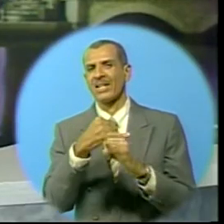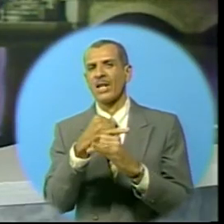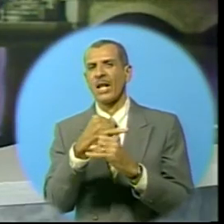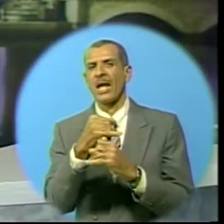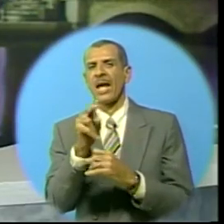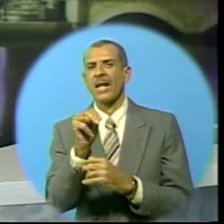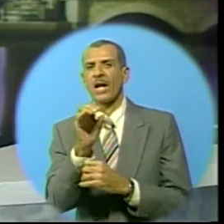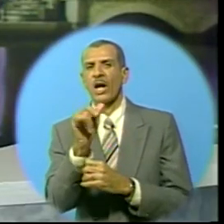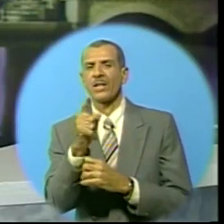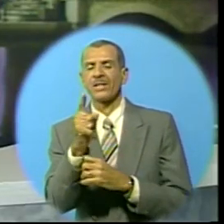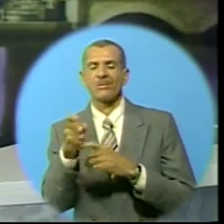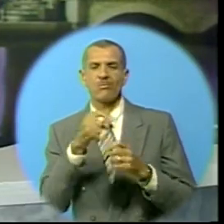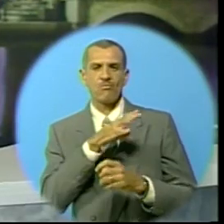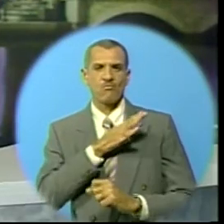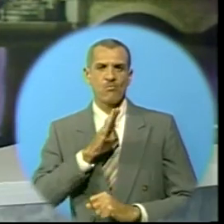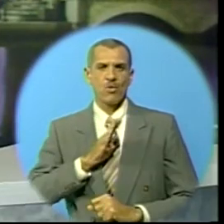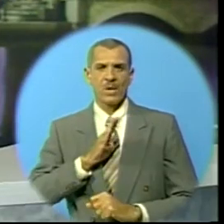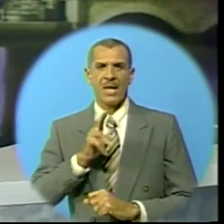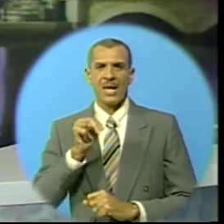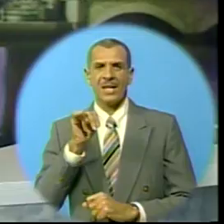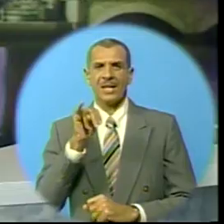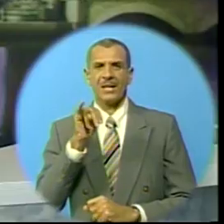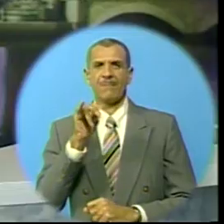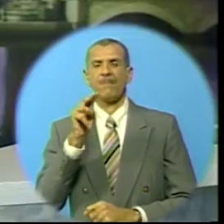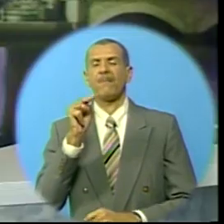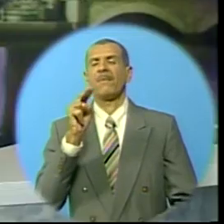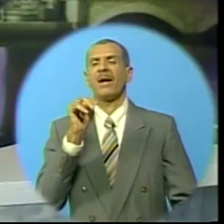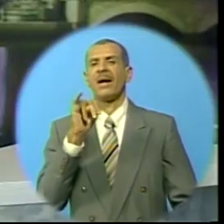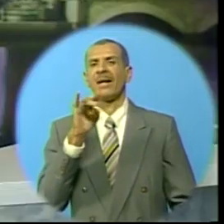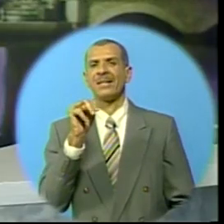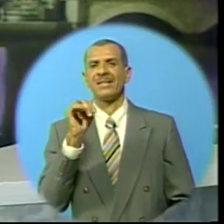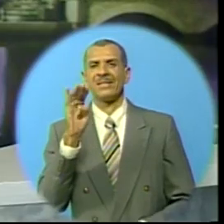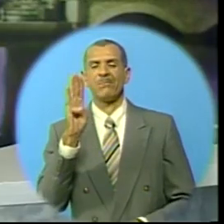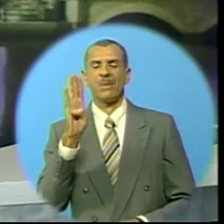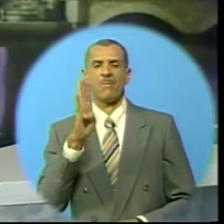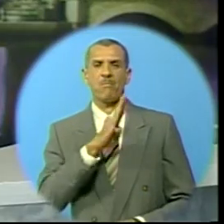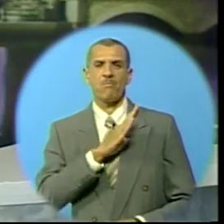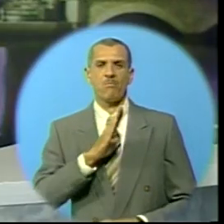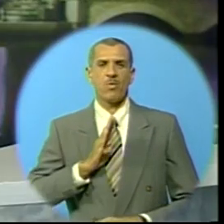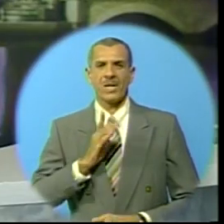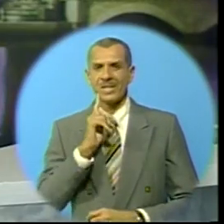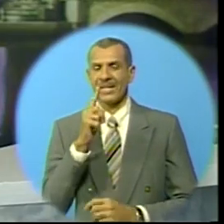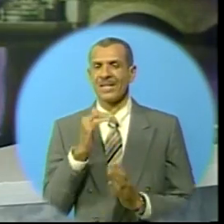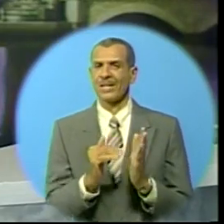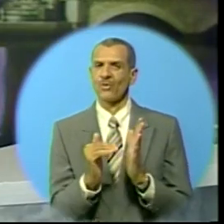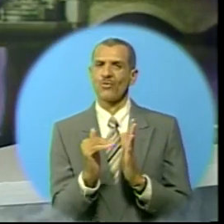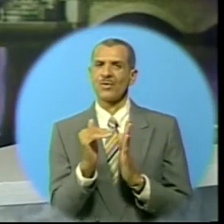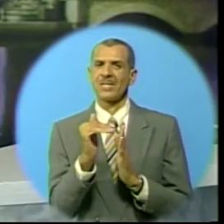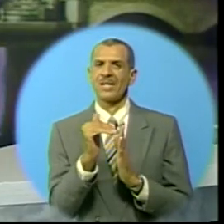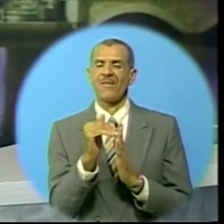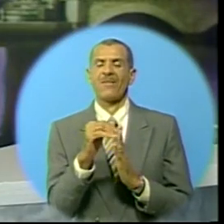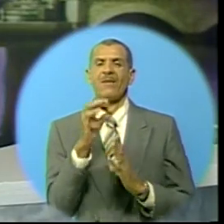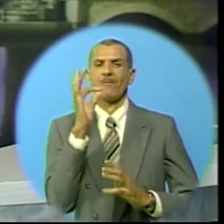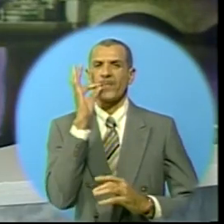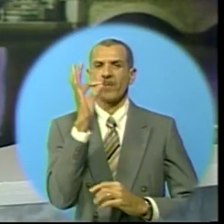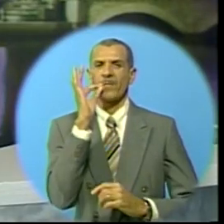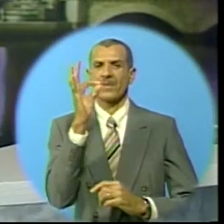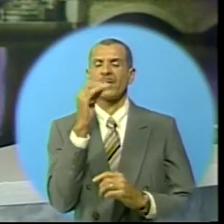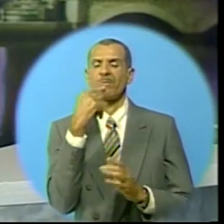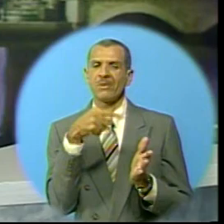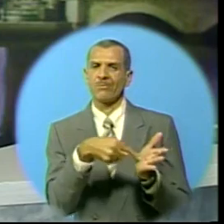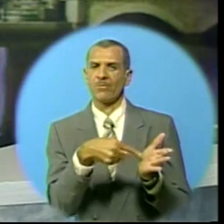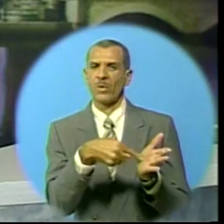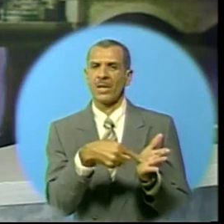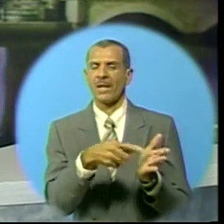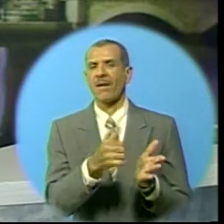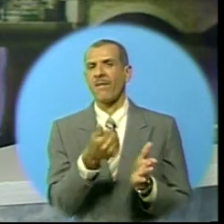Control Board INCB report. The board's 2014 report said increased production of the drug has been noted in other